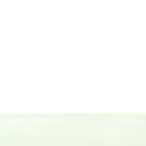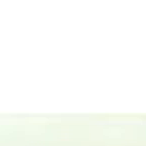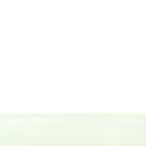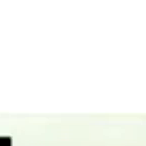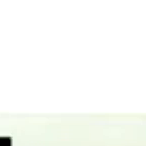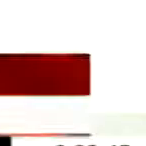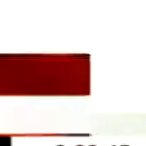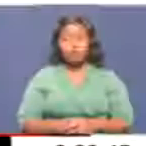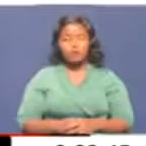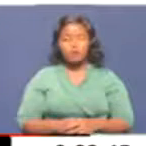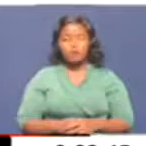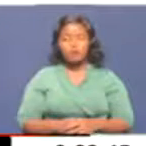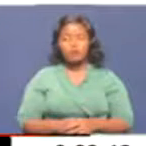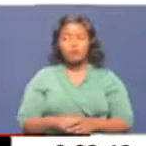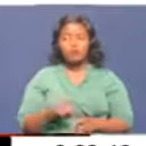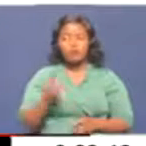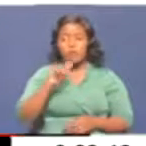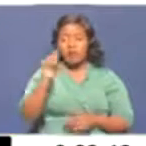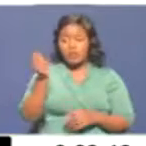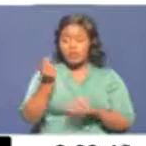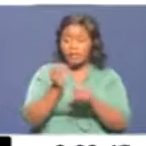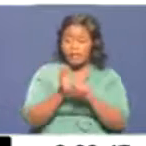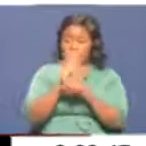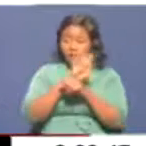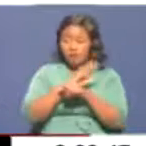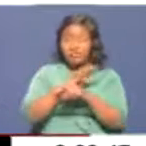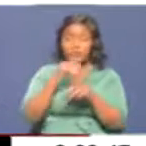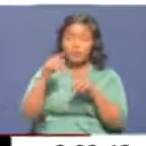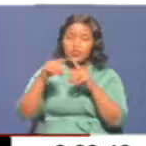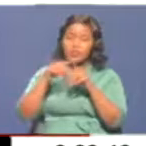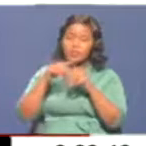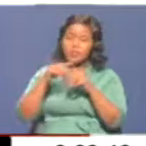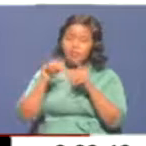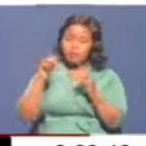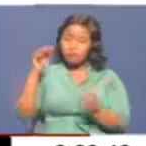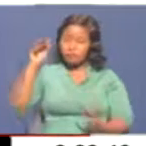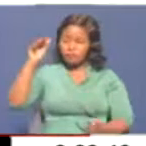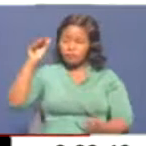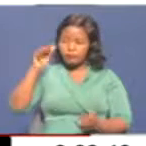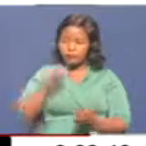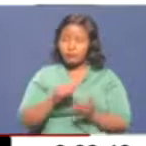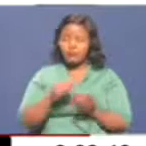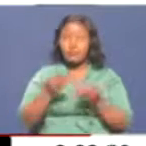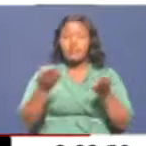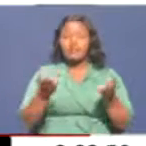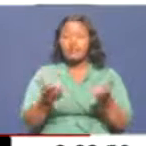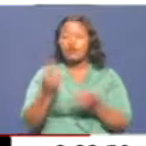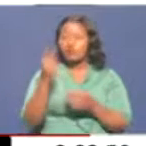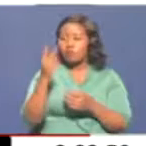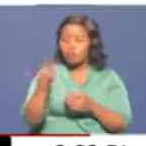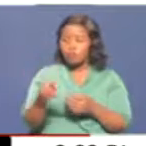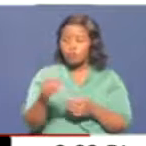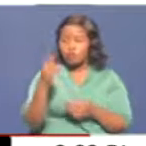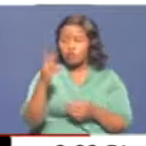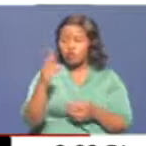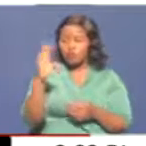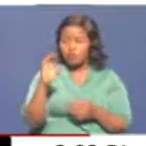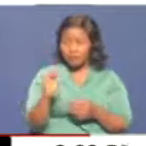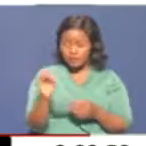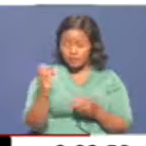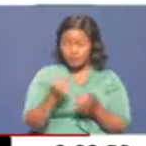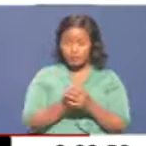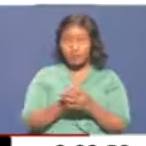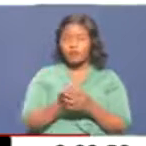Kenya's COVID-19 positivity rate is still on the decline and currently stands at 2.2%. This after the 54 new cases